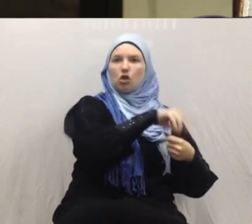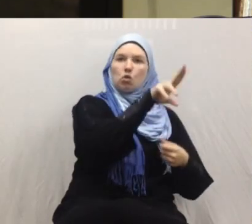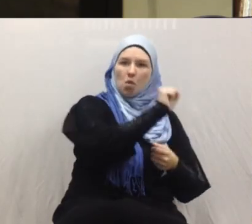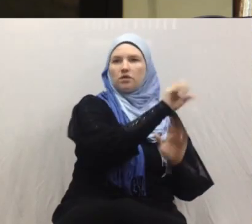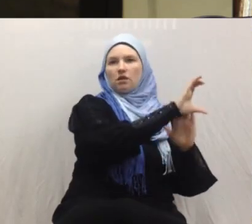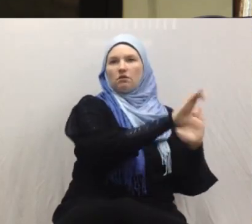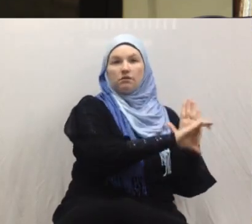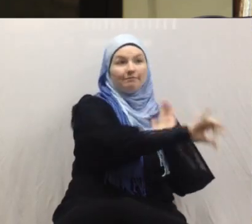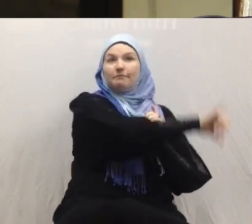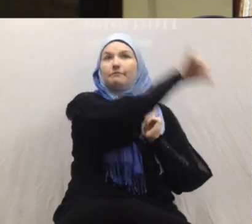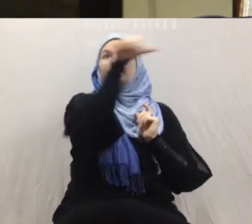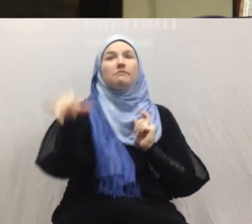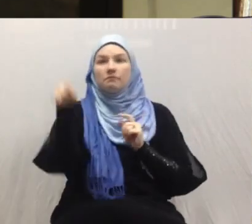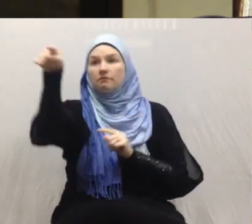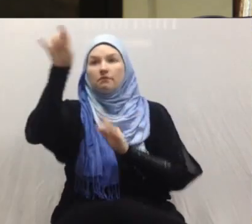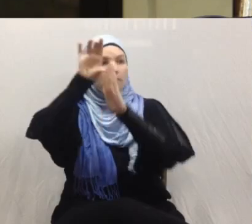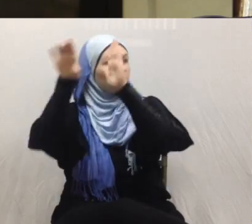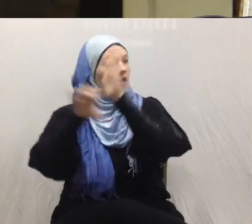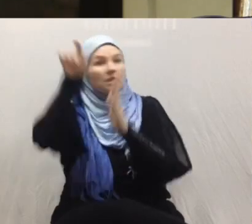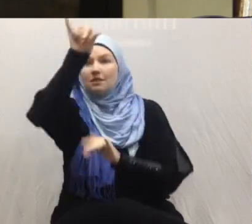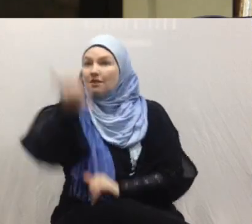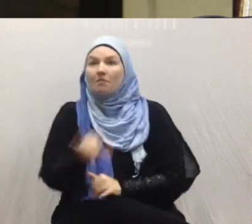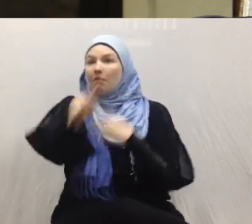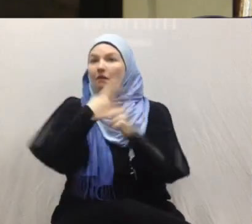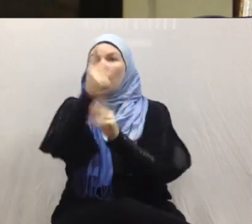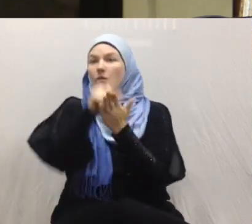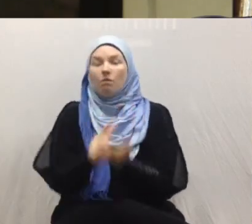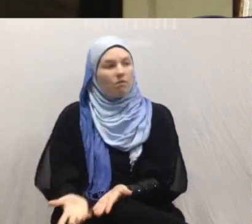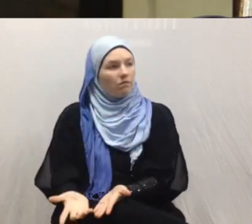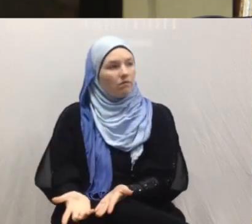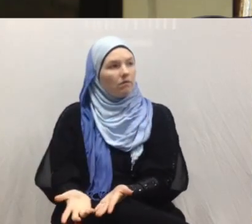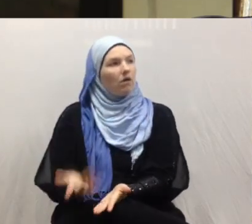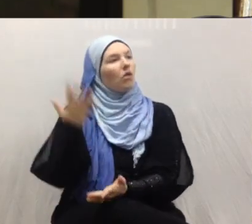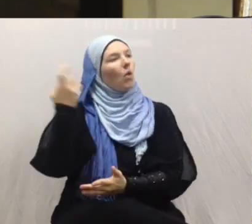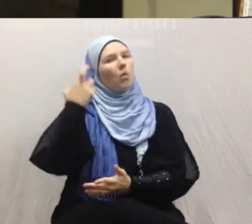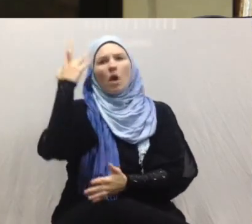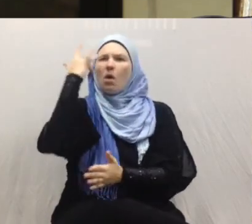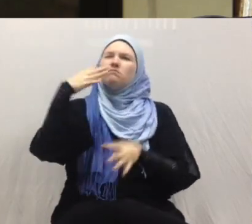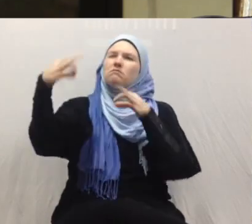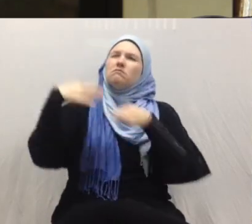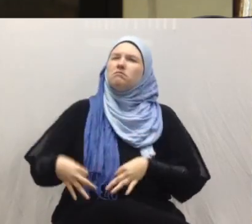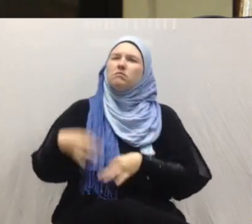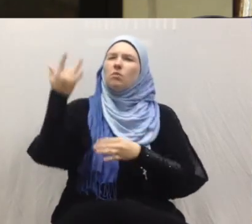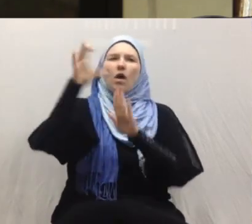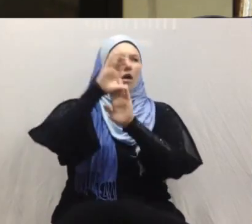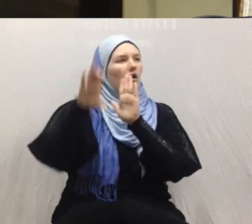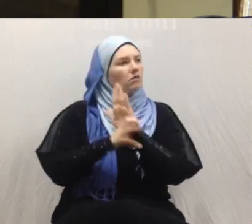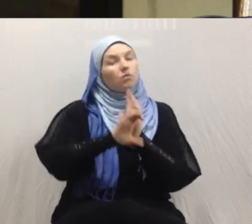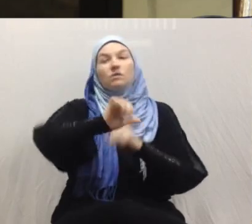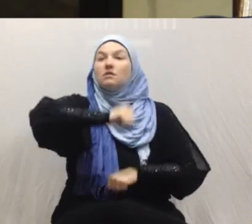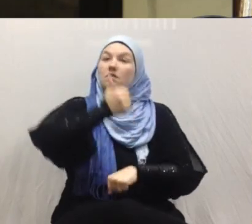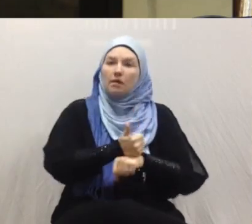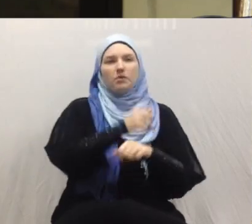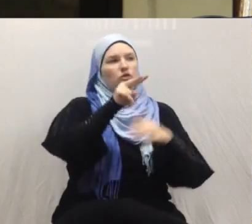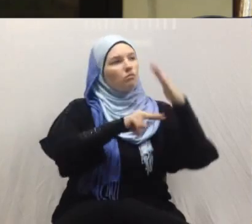this document. The point behind presenting this document to you is to establish the fact that the